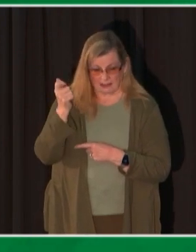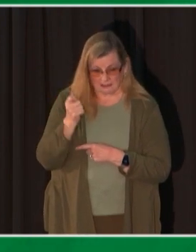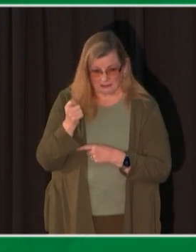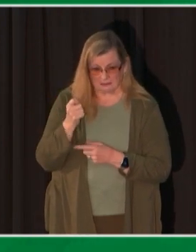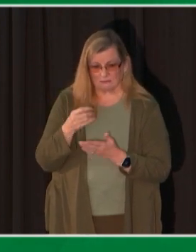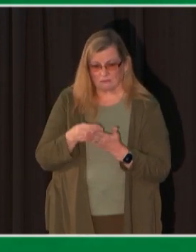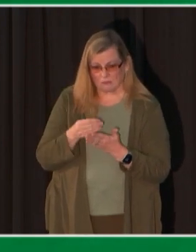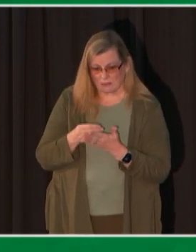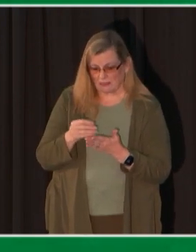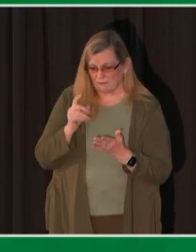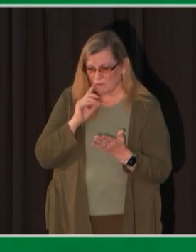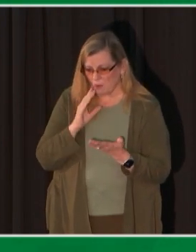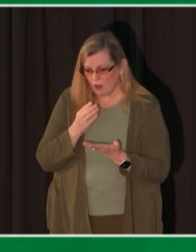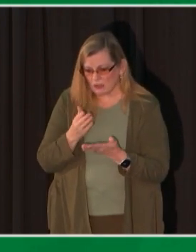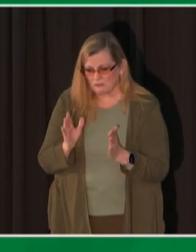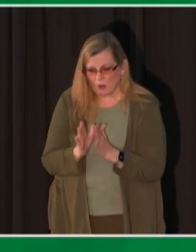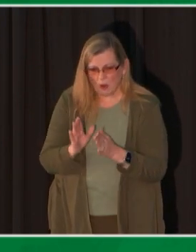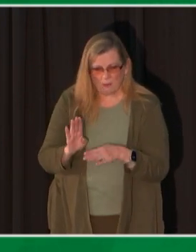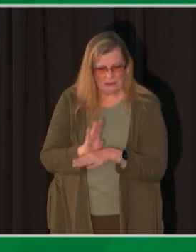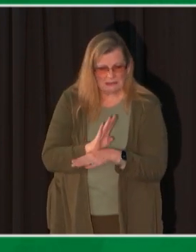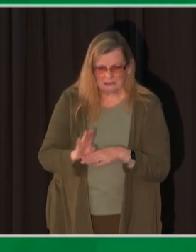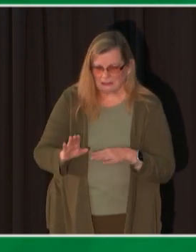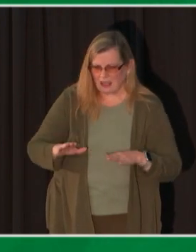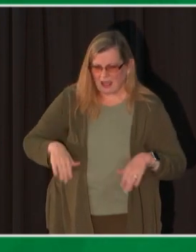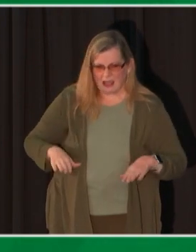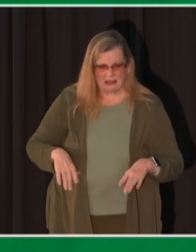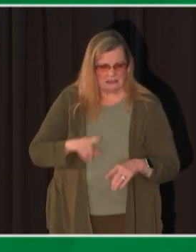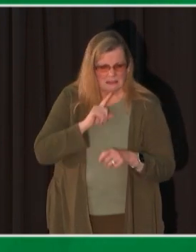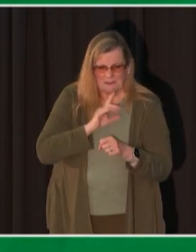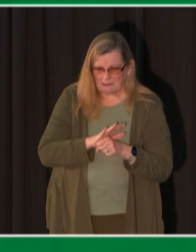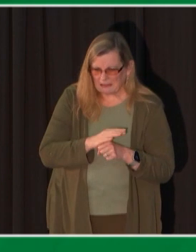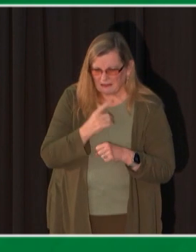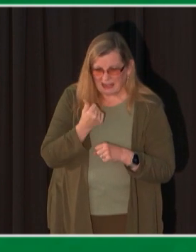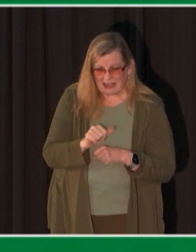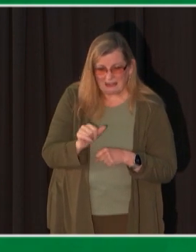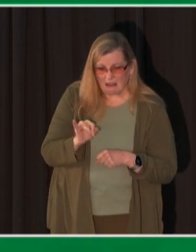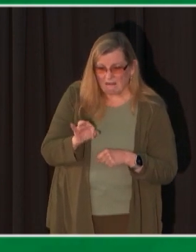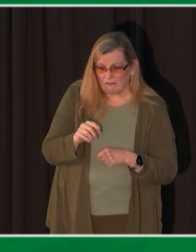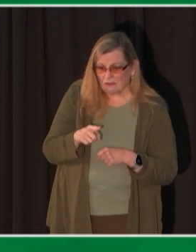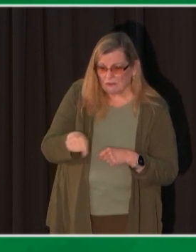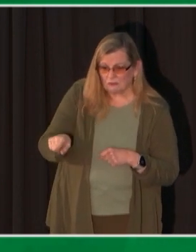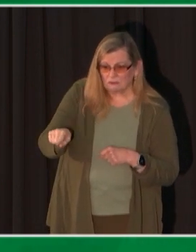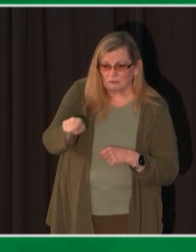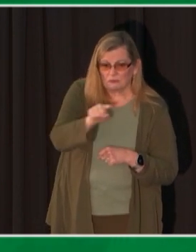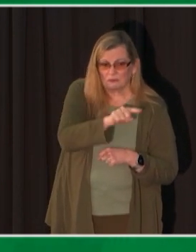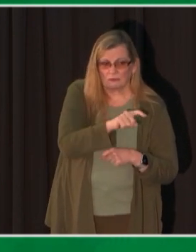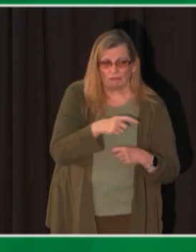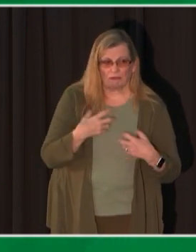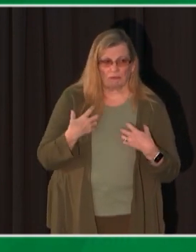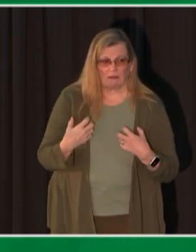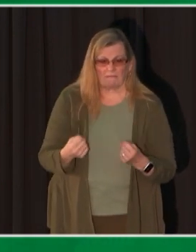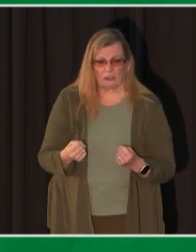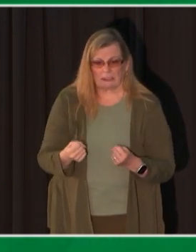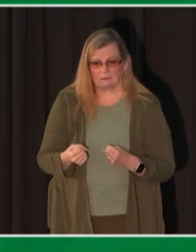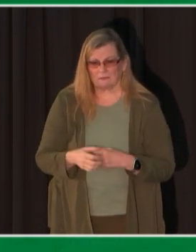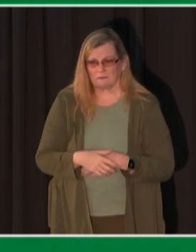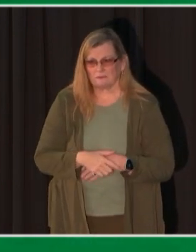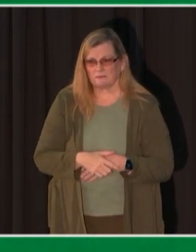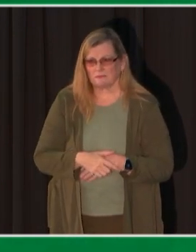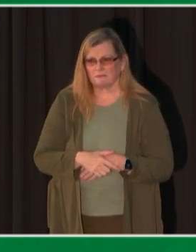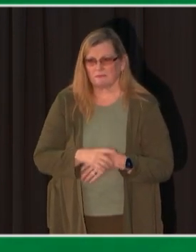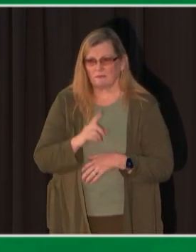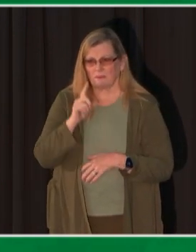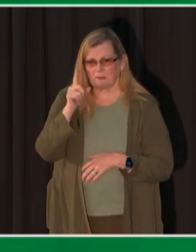prepared to make any commitments for any other relief at this time. And Mayor, we have 6 reporters